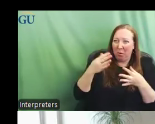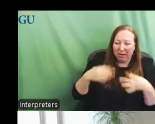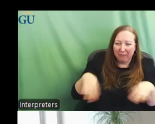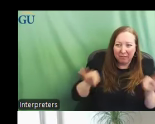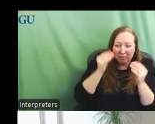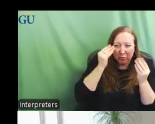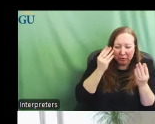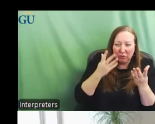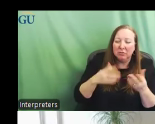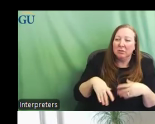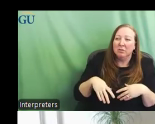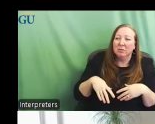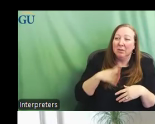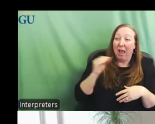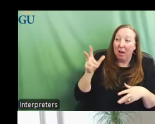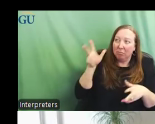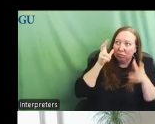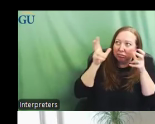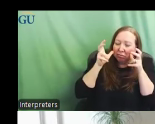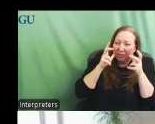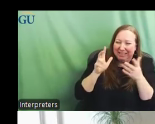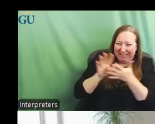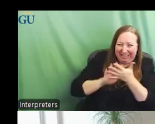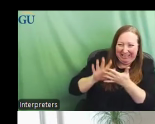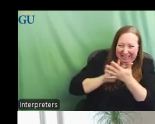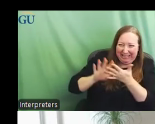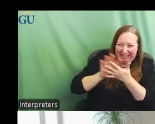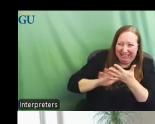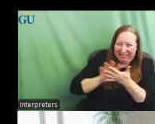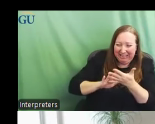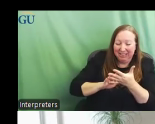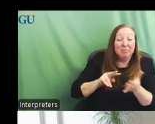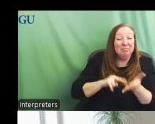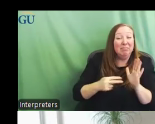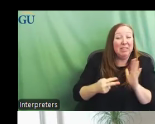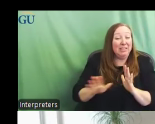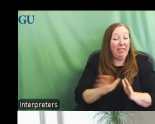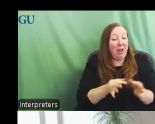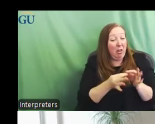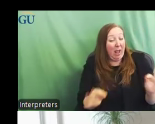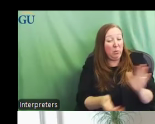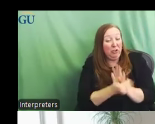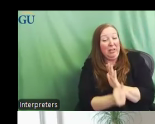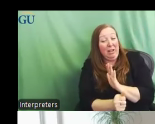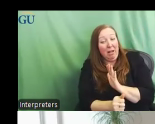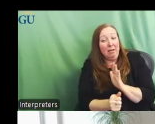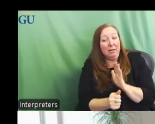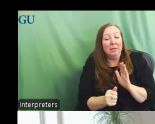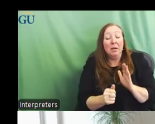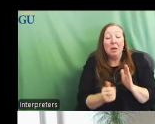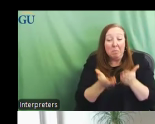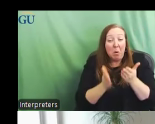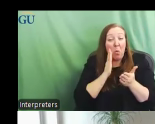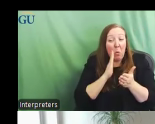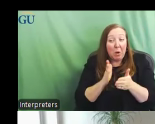the speech signal, that their skills are likely to maybe they will